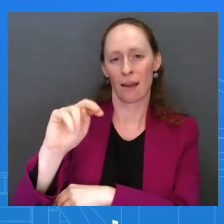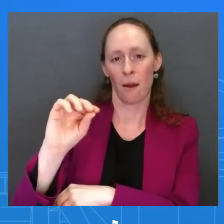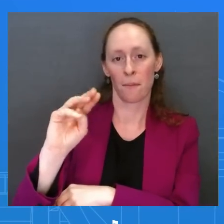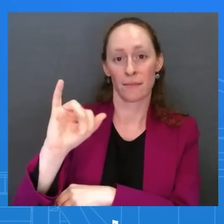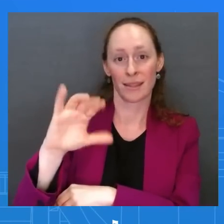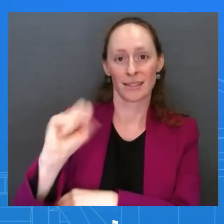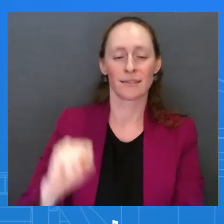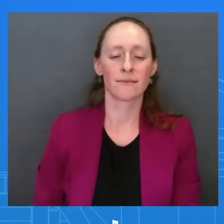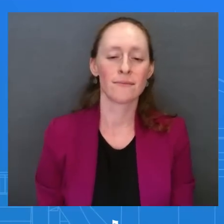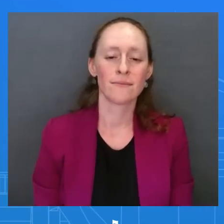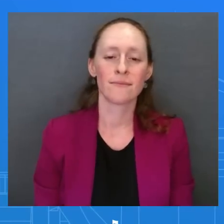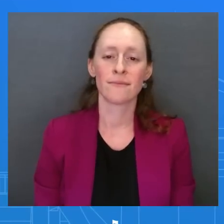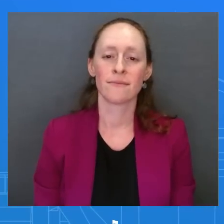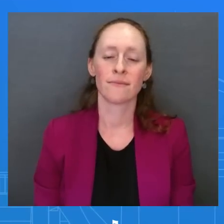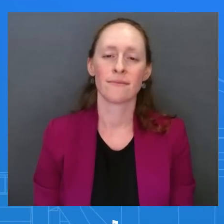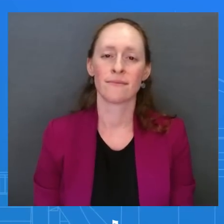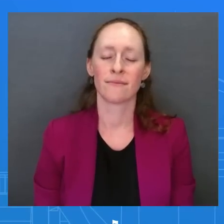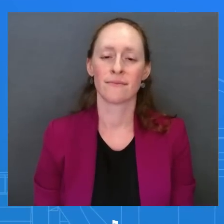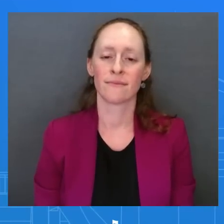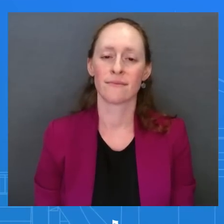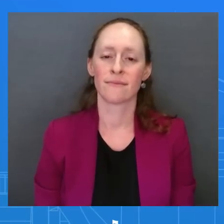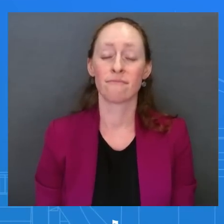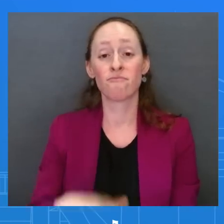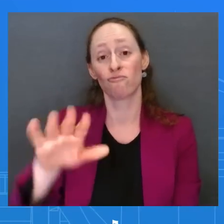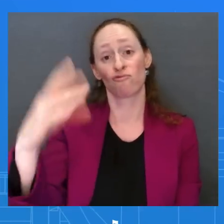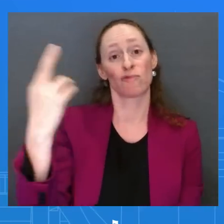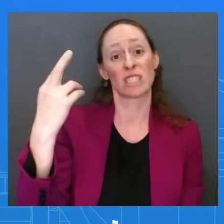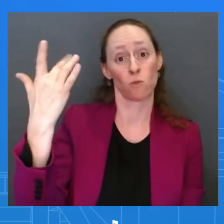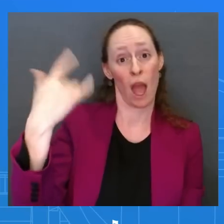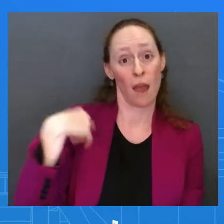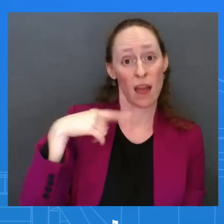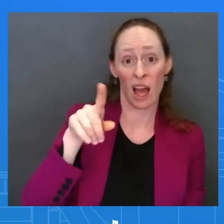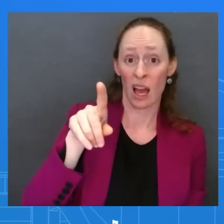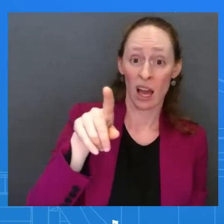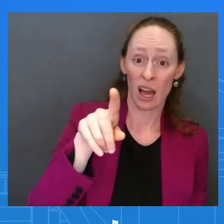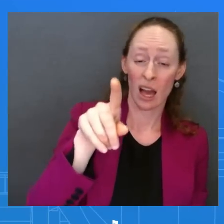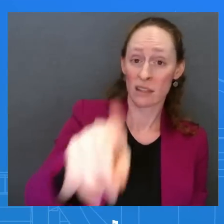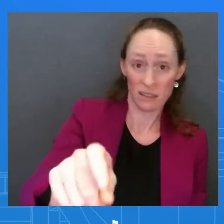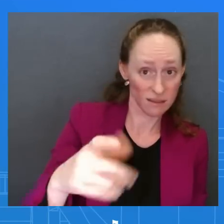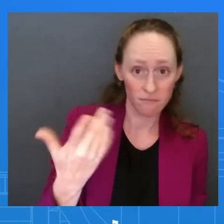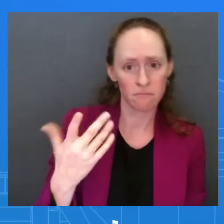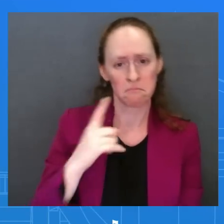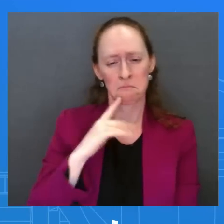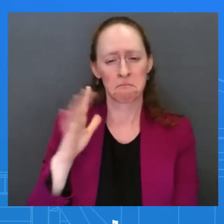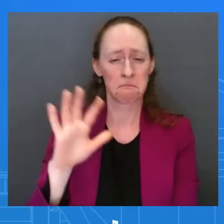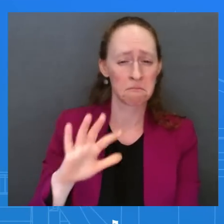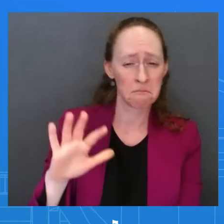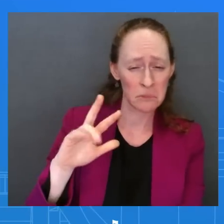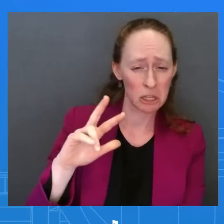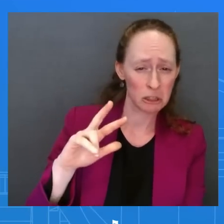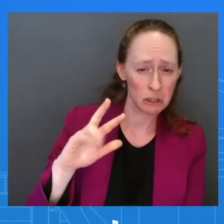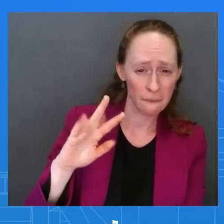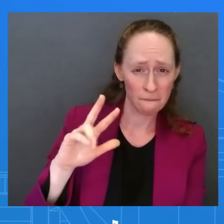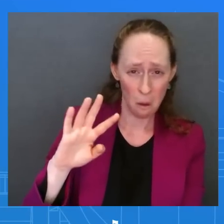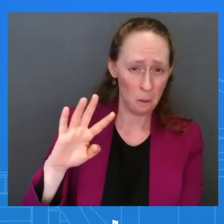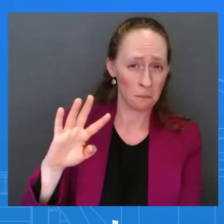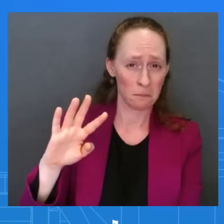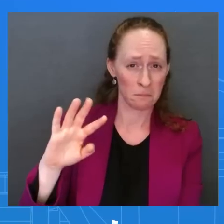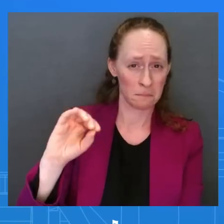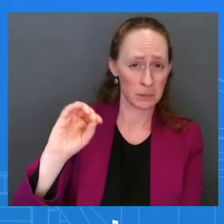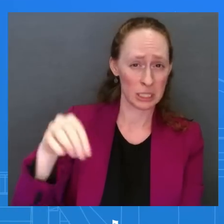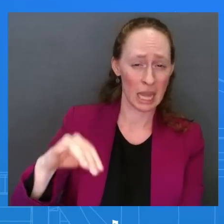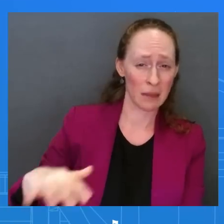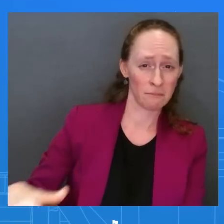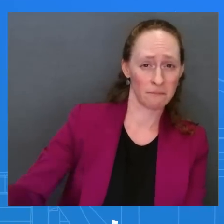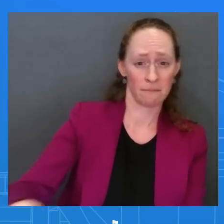of Americans approve of the president's handling of the economy. So is there a risk that this new branding could backfire? And are you confident that this